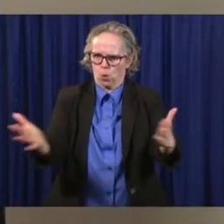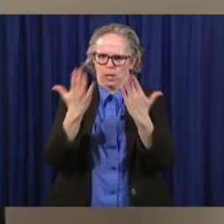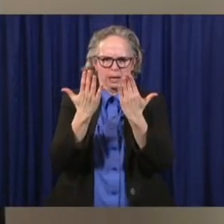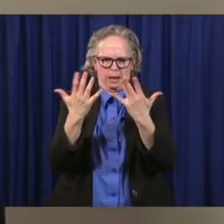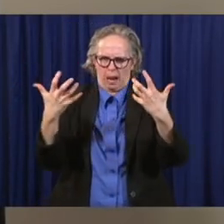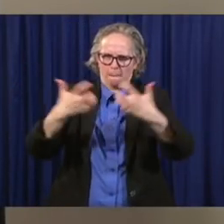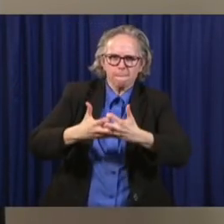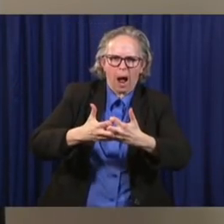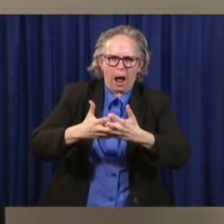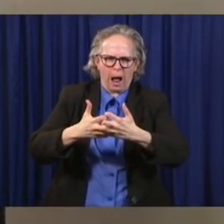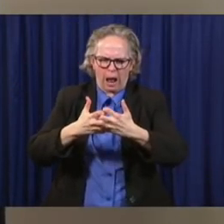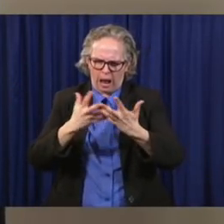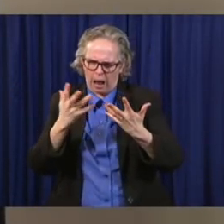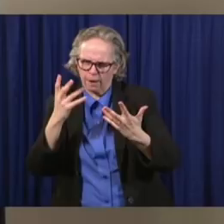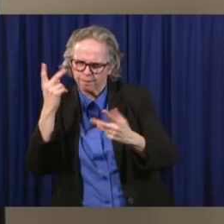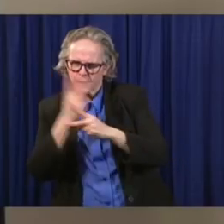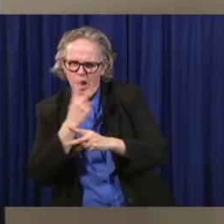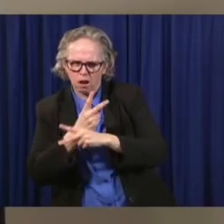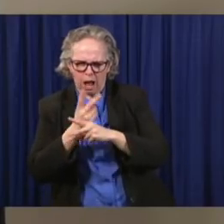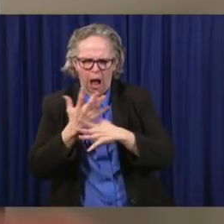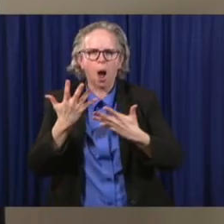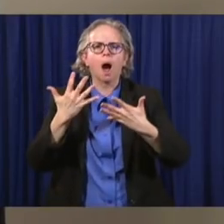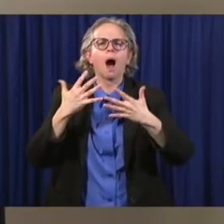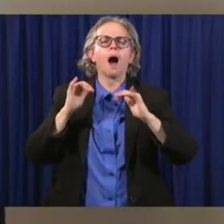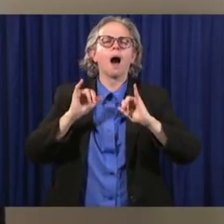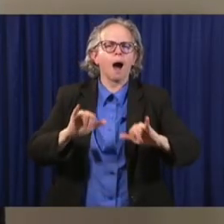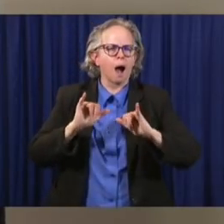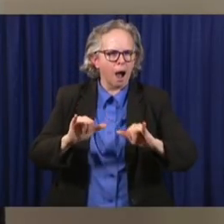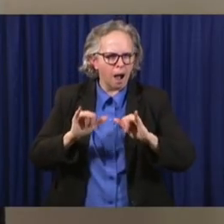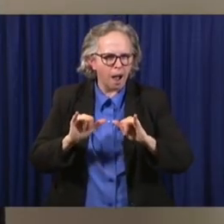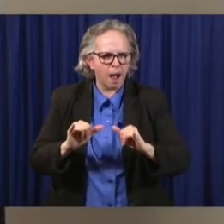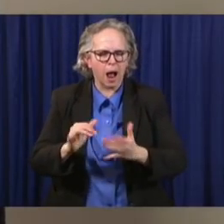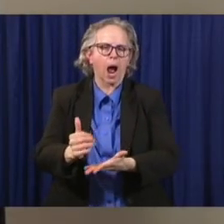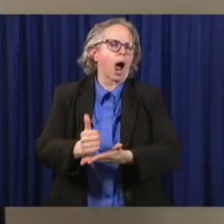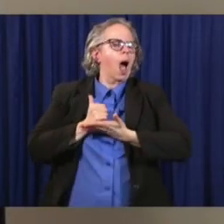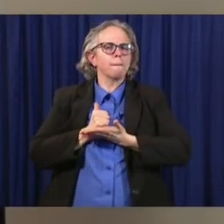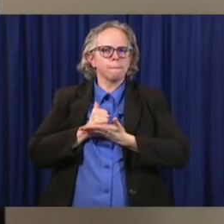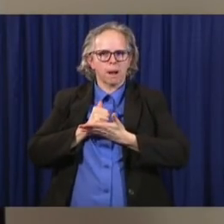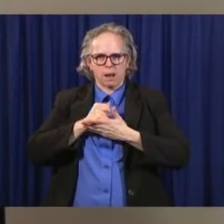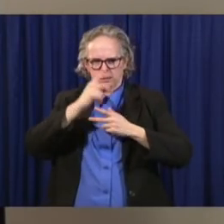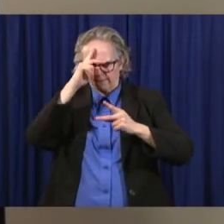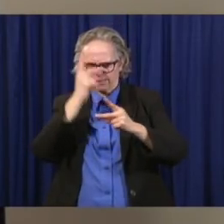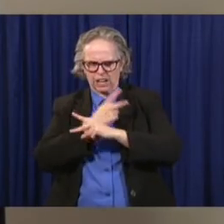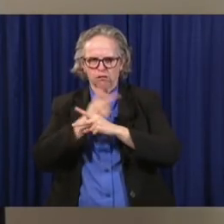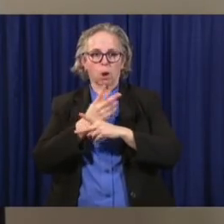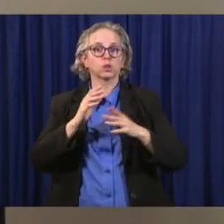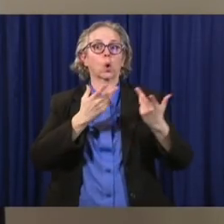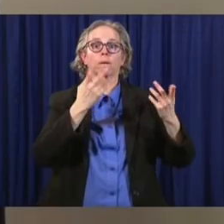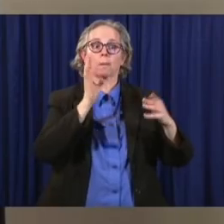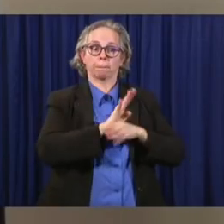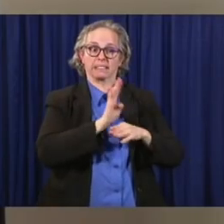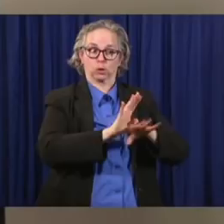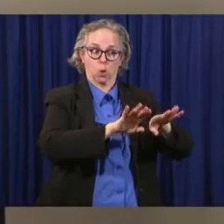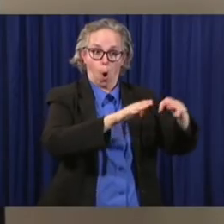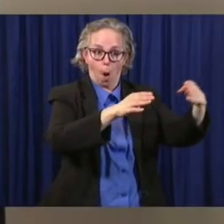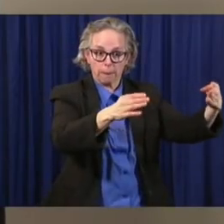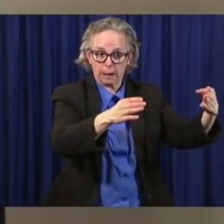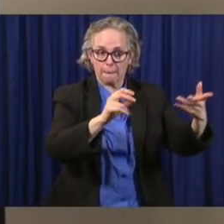talk you through it, those things coming together will help us open up and help us limit this spread. Next